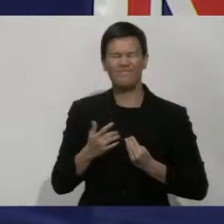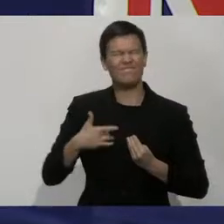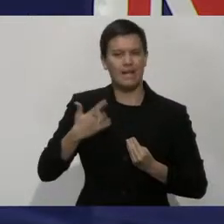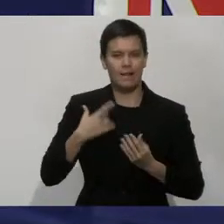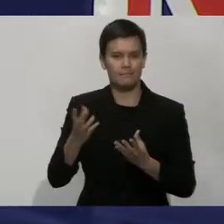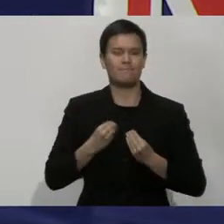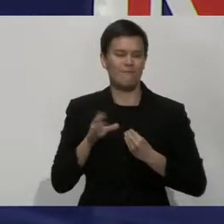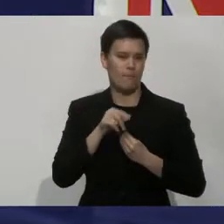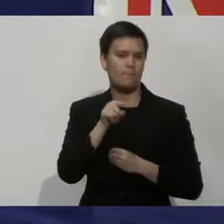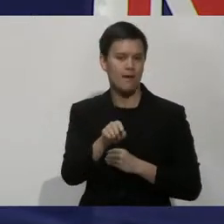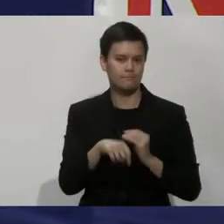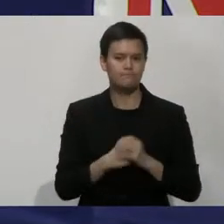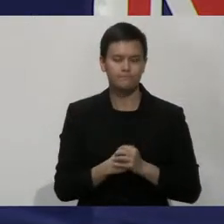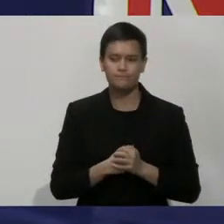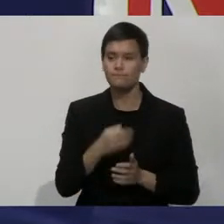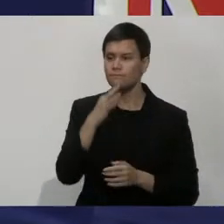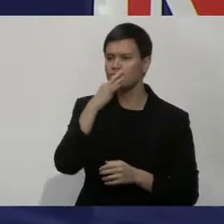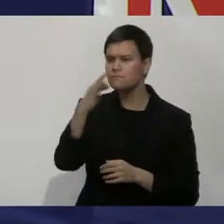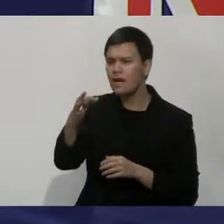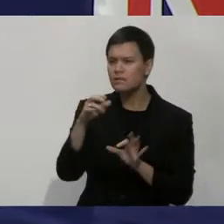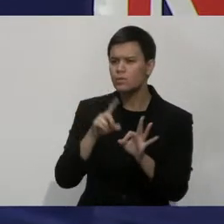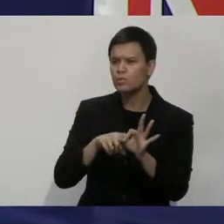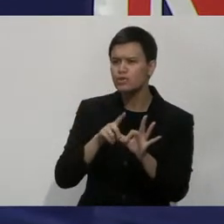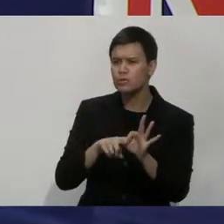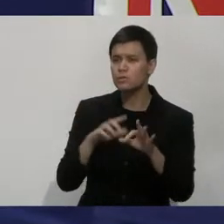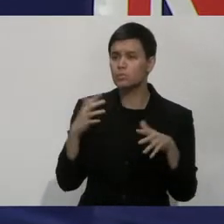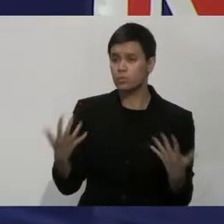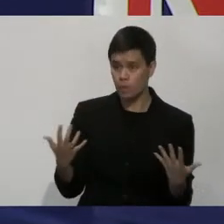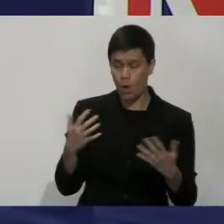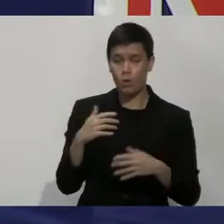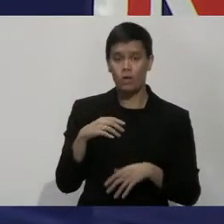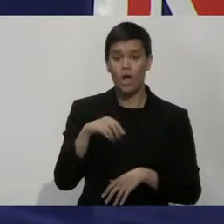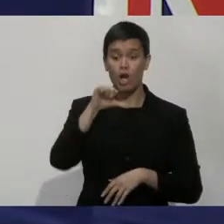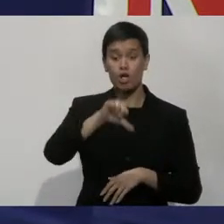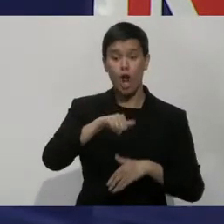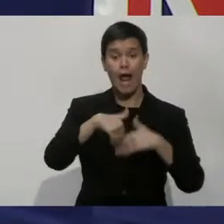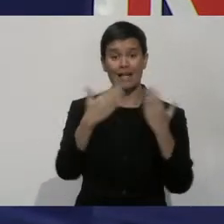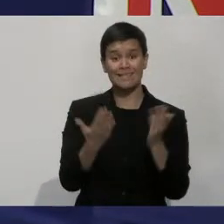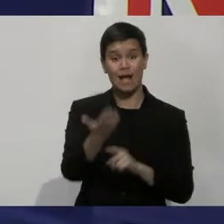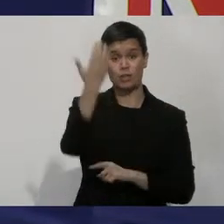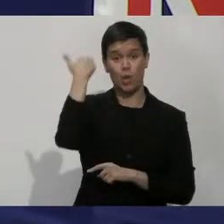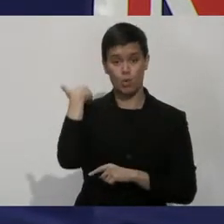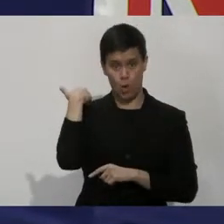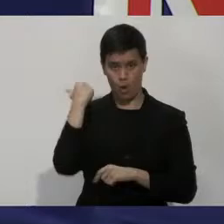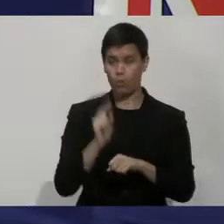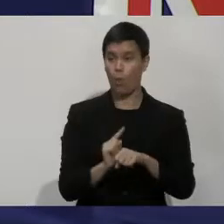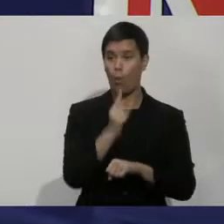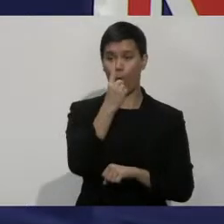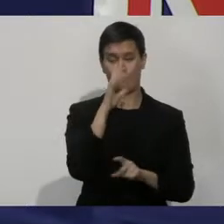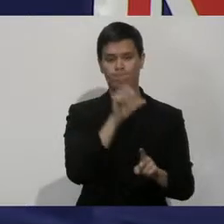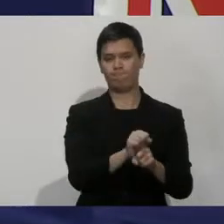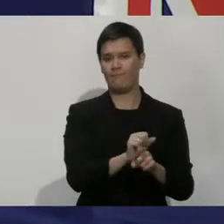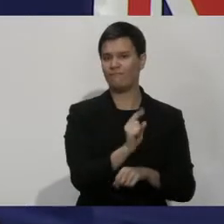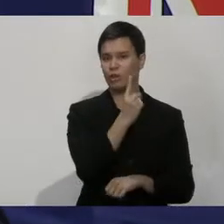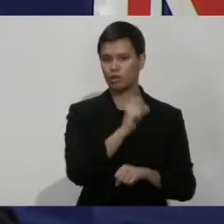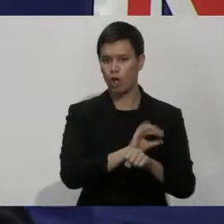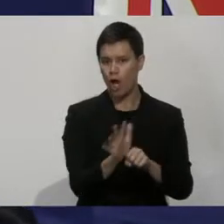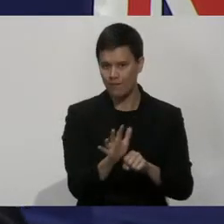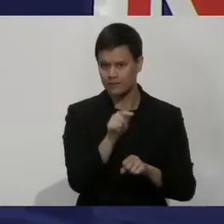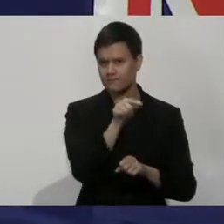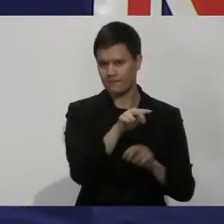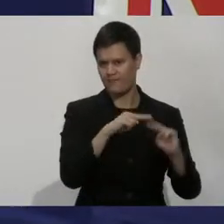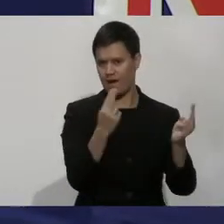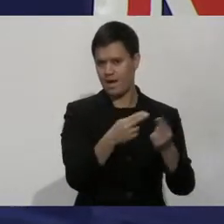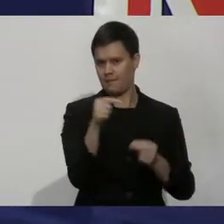outbreak. You've also had 9 days to investigate the source of the outbreak. Is there a pretty low chance that we'll ever know how this outbreak occurred?